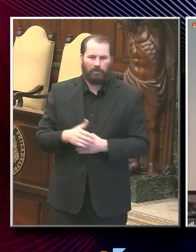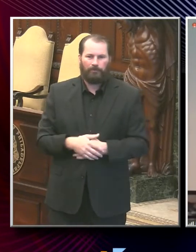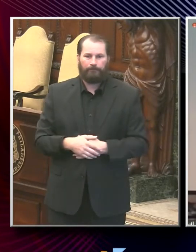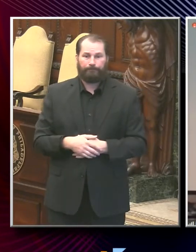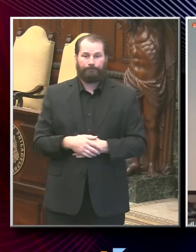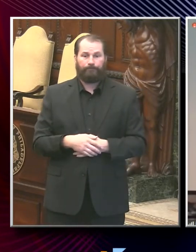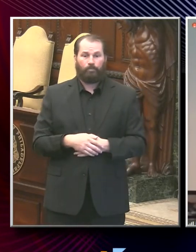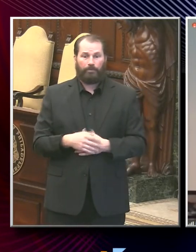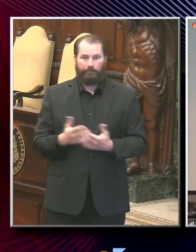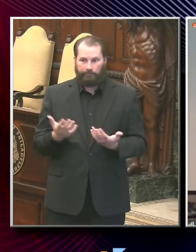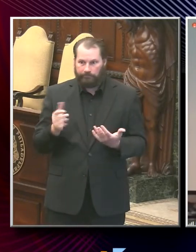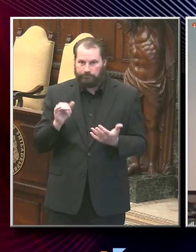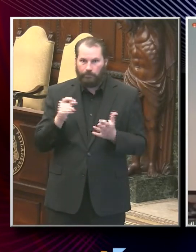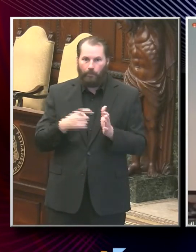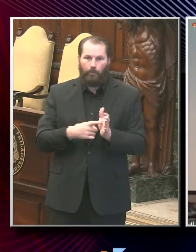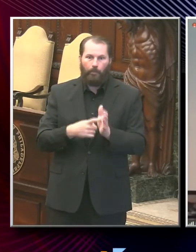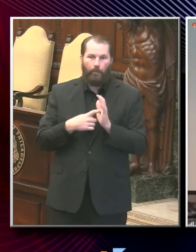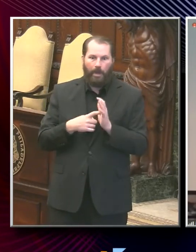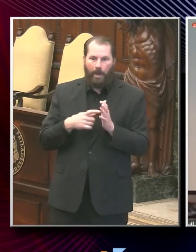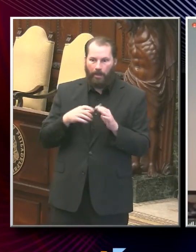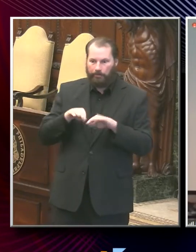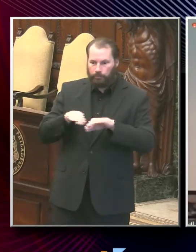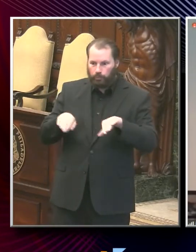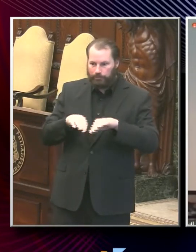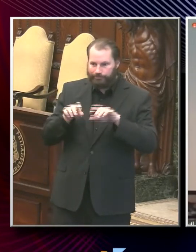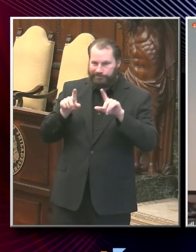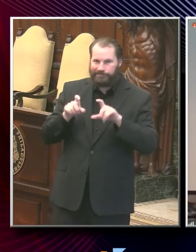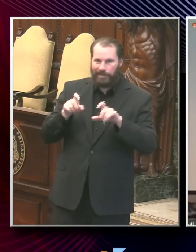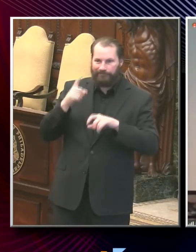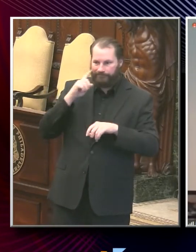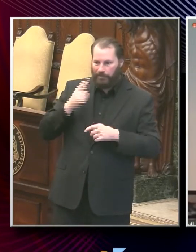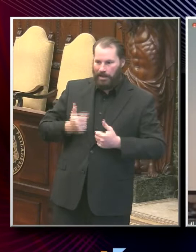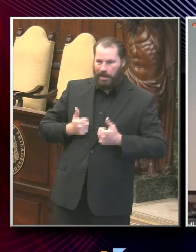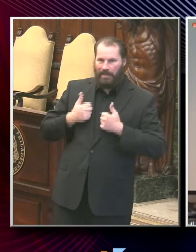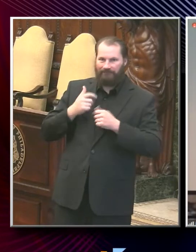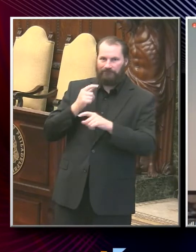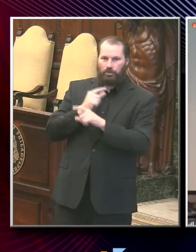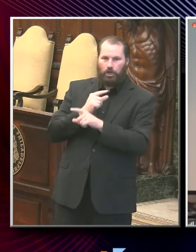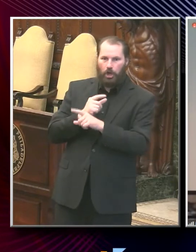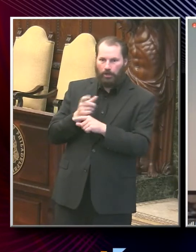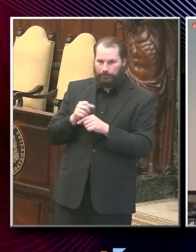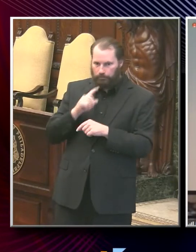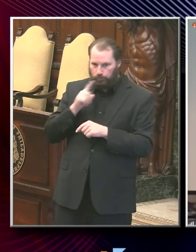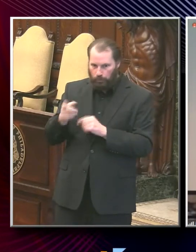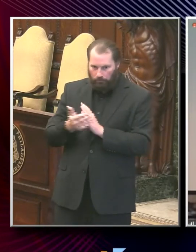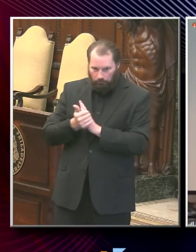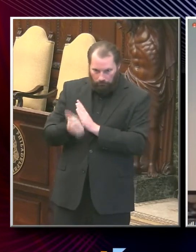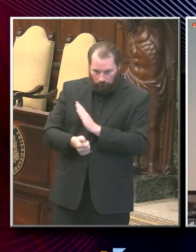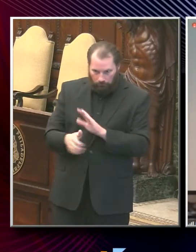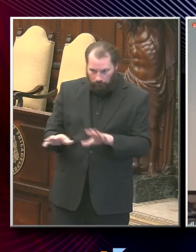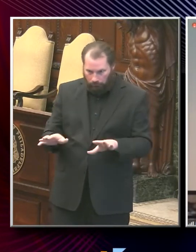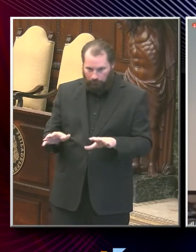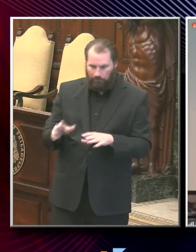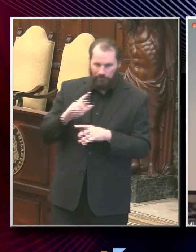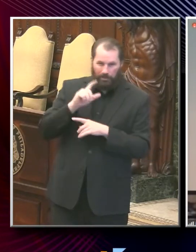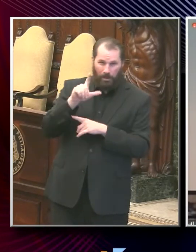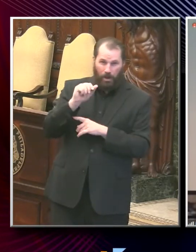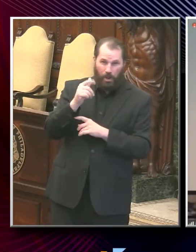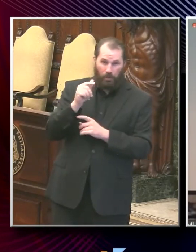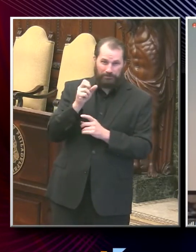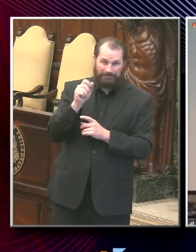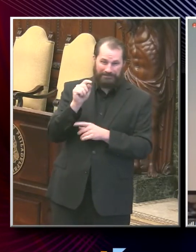other testing, and that wasn't being permitted at the time. So one is just pure logistics, operational logistics. The other was